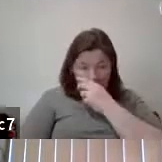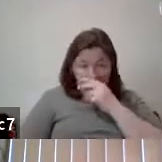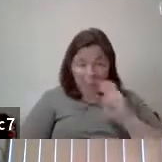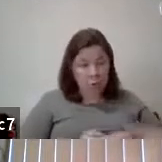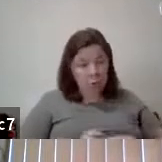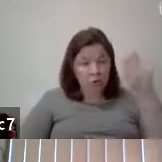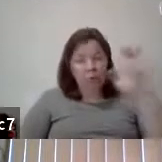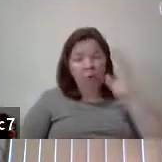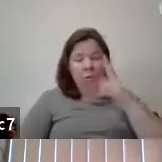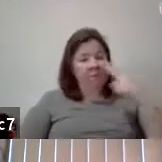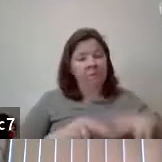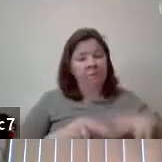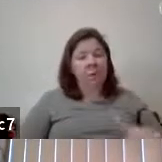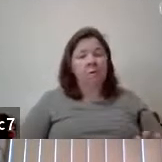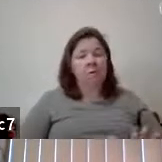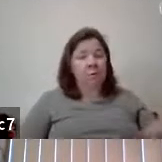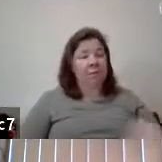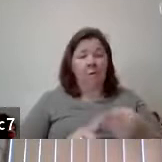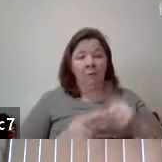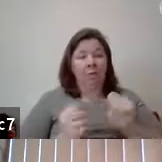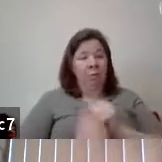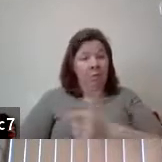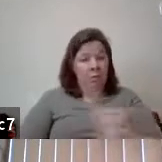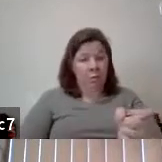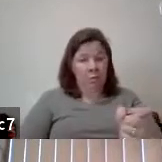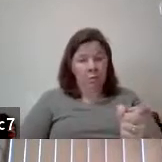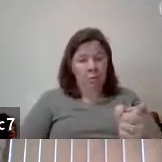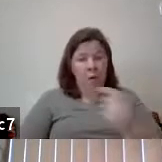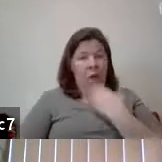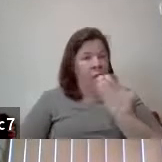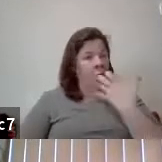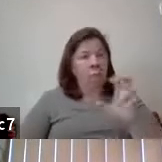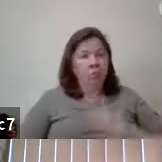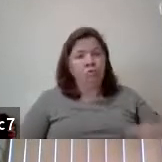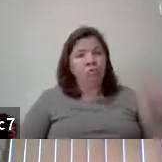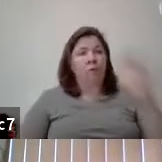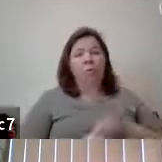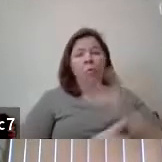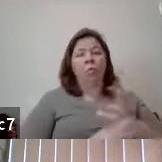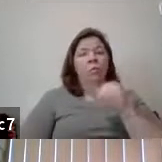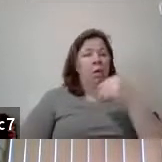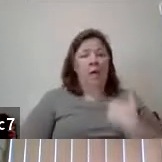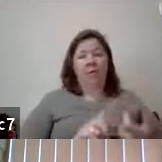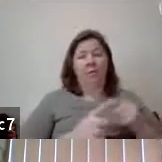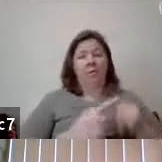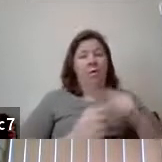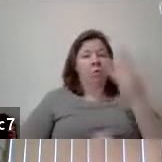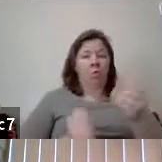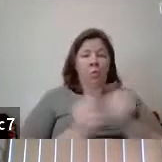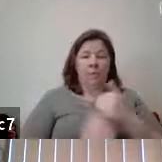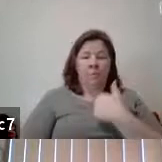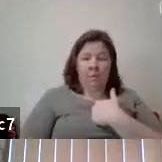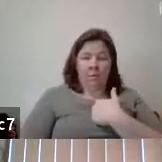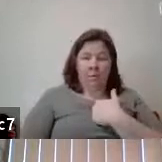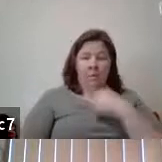is going to be a fun journey, and you want to take your friends with you. I really don't want to be traveling the world and not have friends go with me.